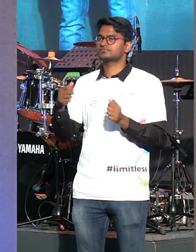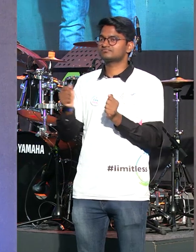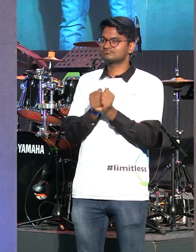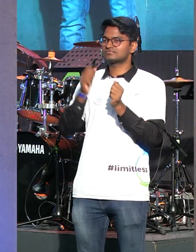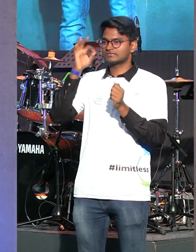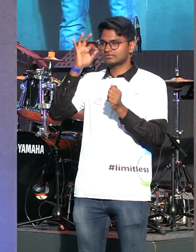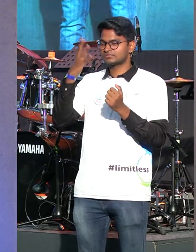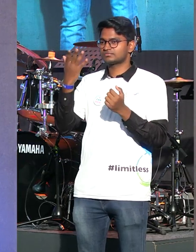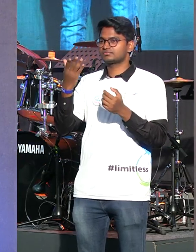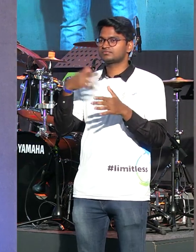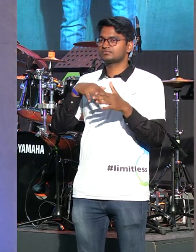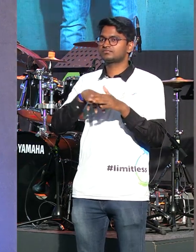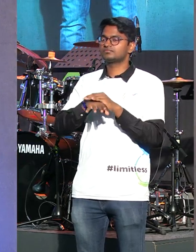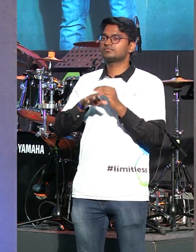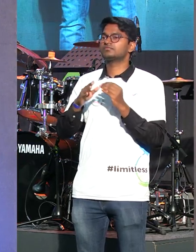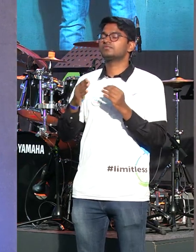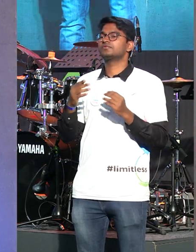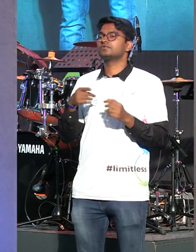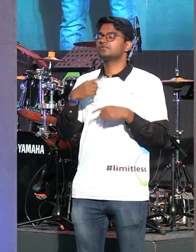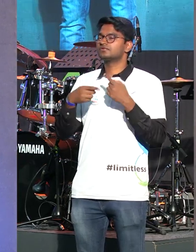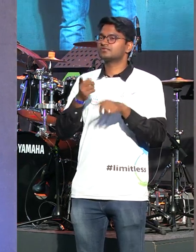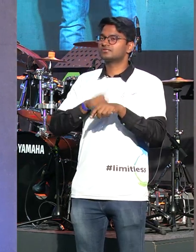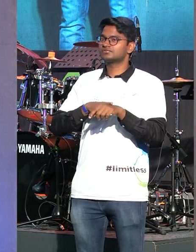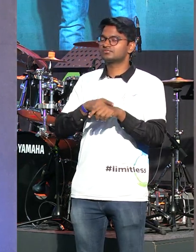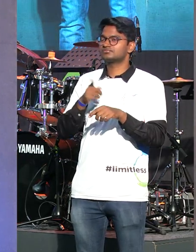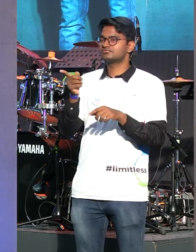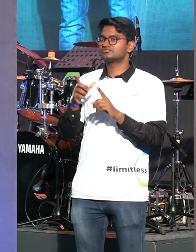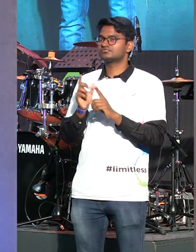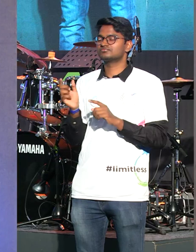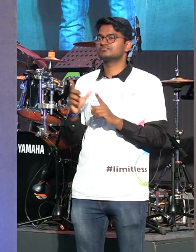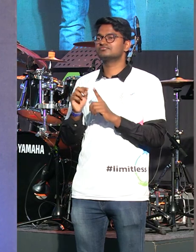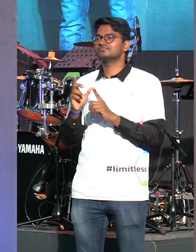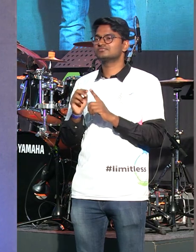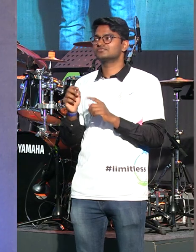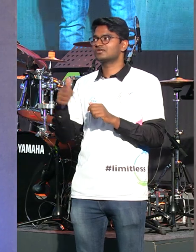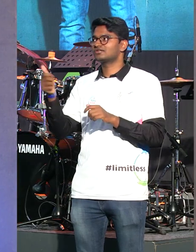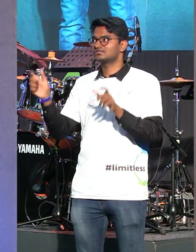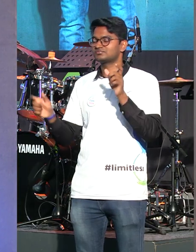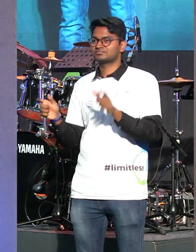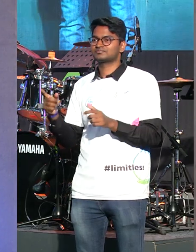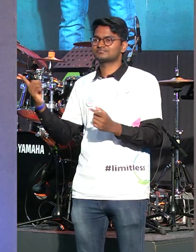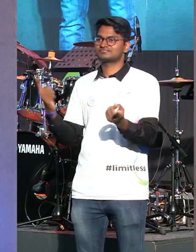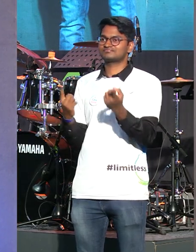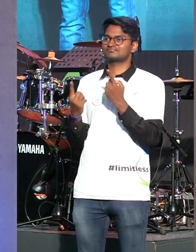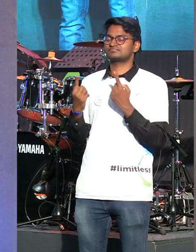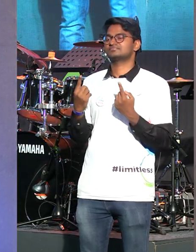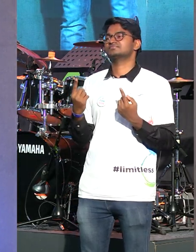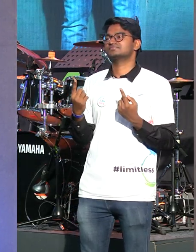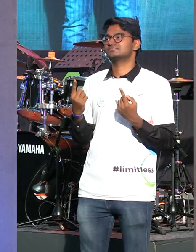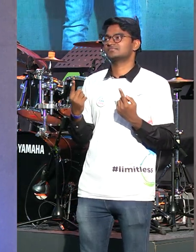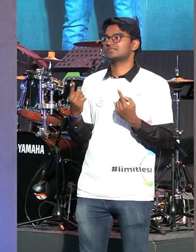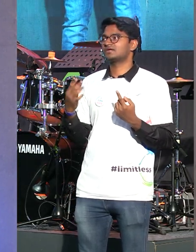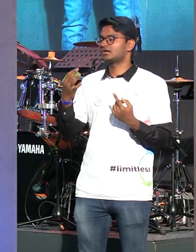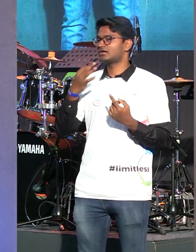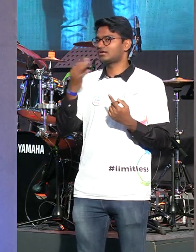know. And every time you do that, you open doors for more and more people. Ask people who are older here, they would tell